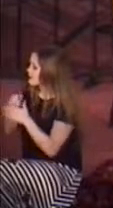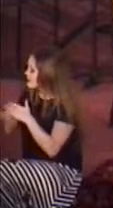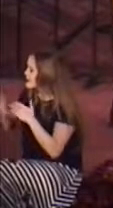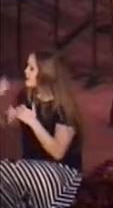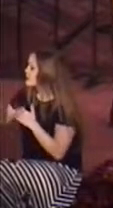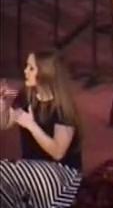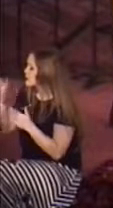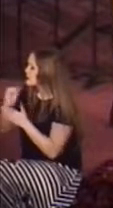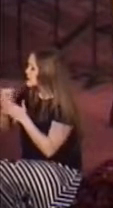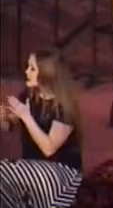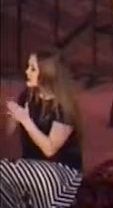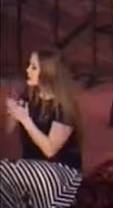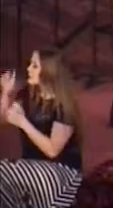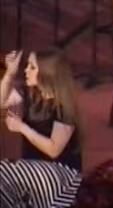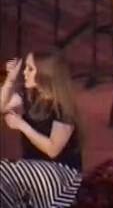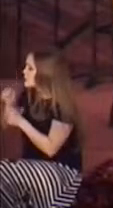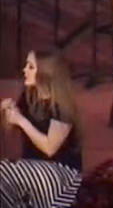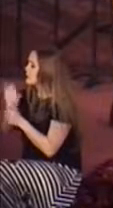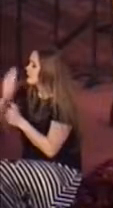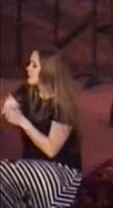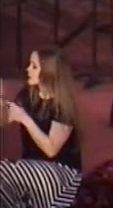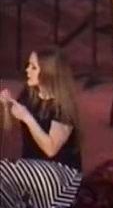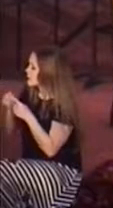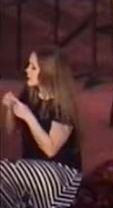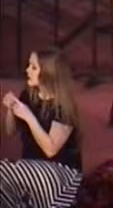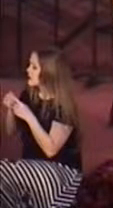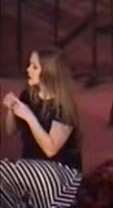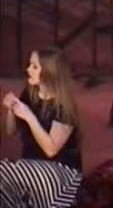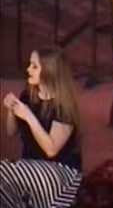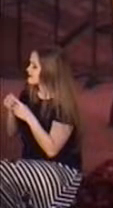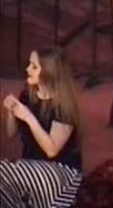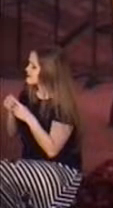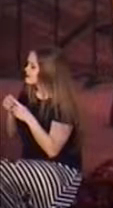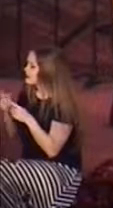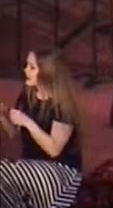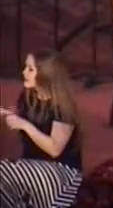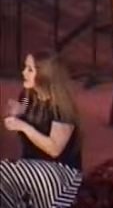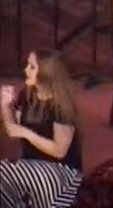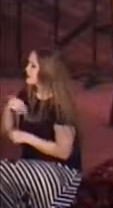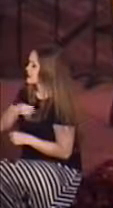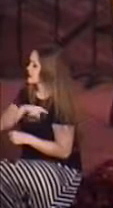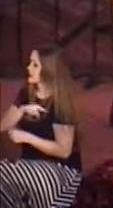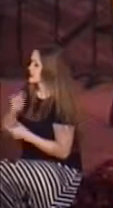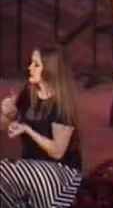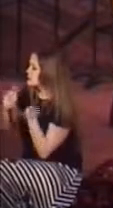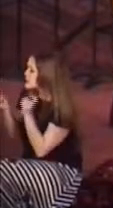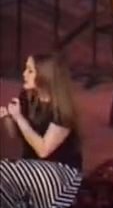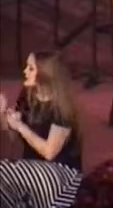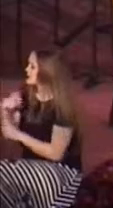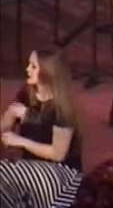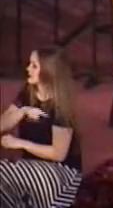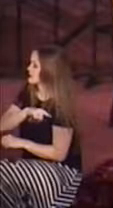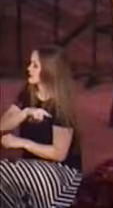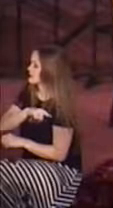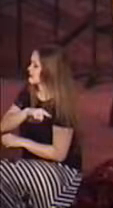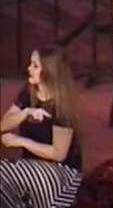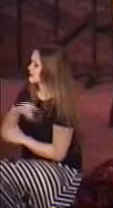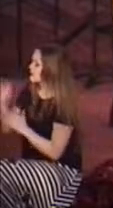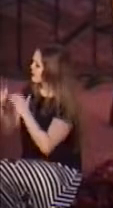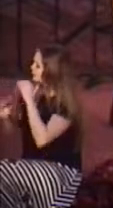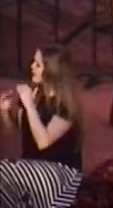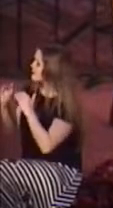to remember, may Your Word illuminate us. May it powerfully change us. May it bring a balance